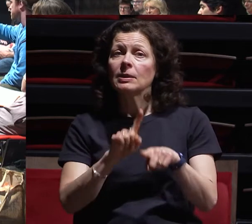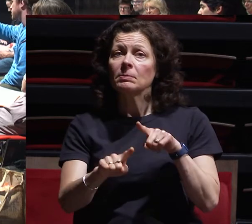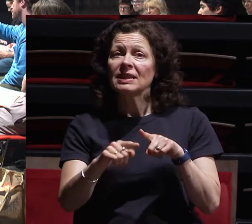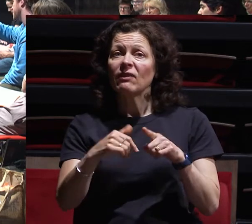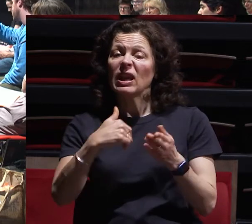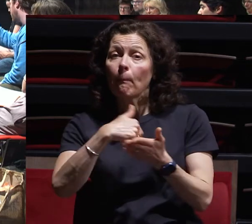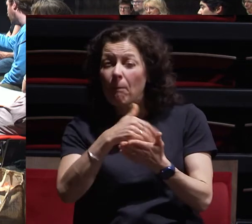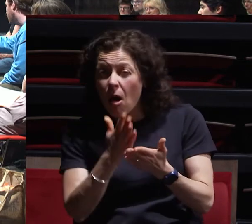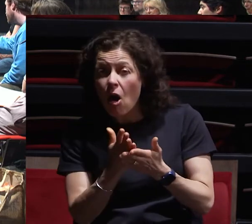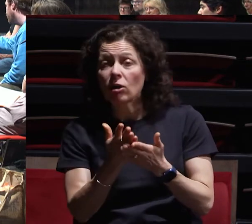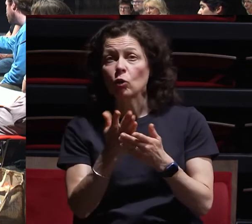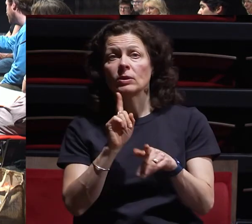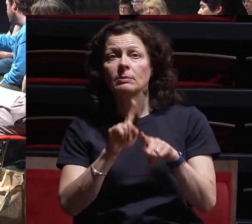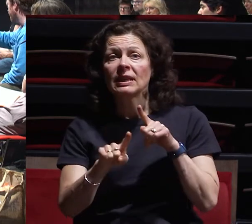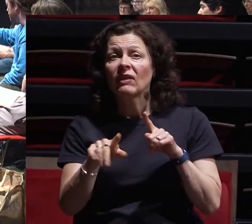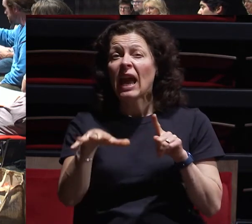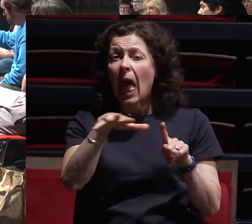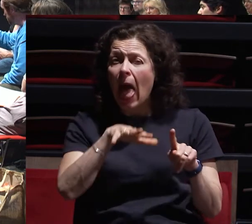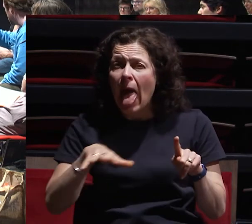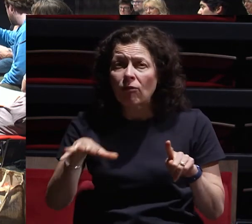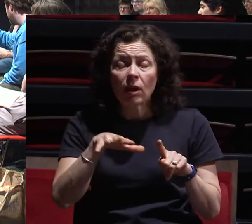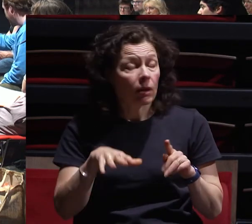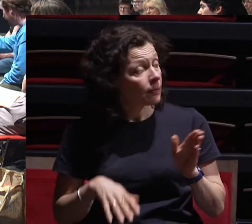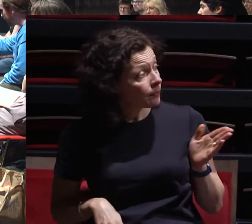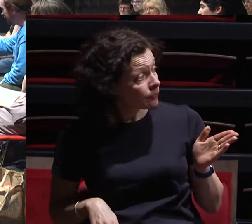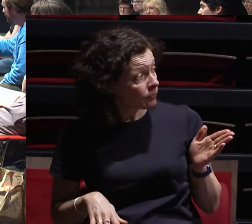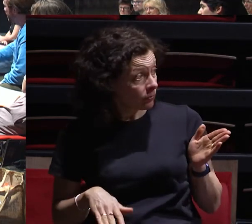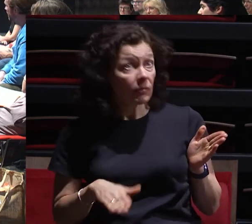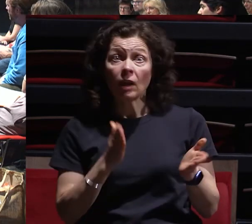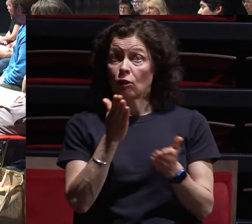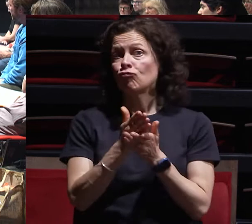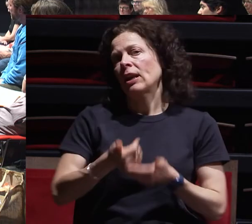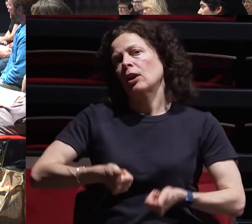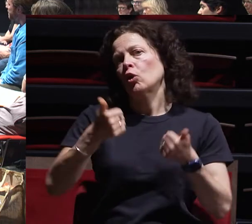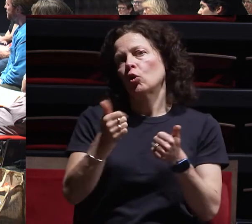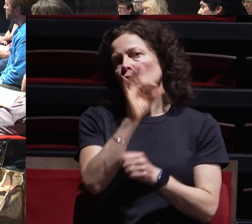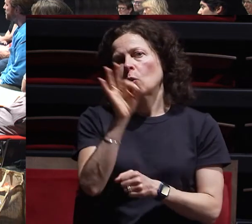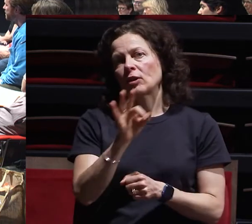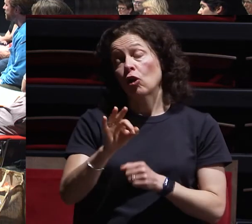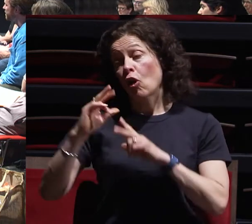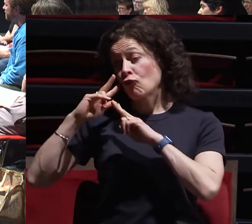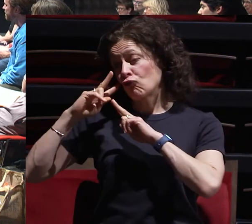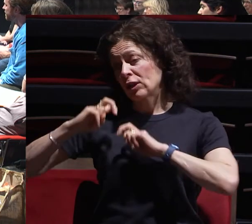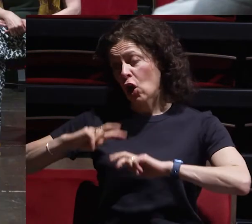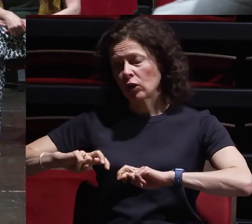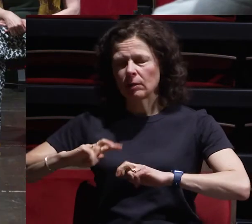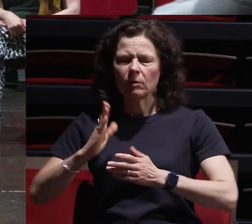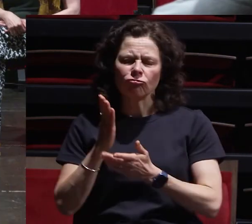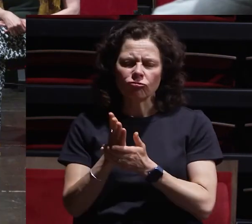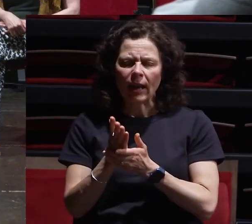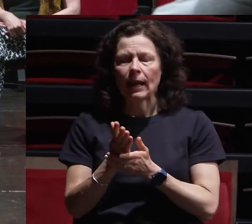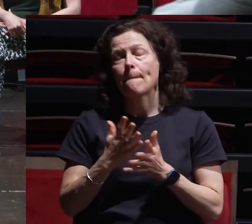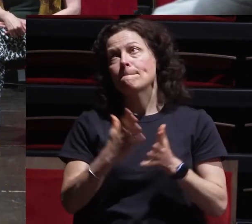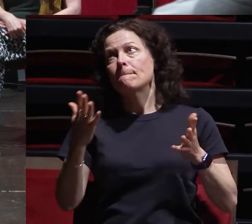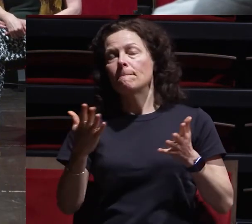about a specific part of that, or in a specific area? That's a really good question. Research has